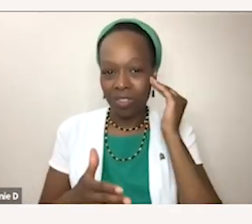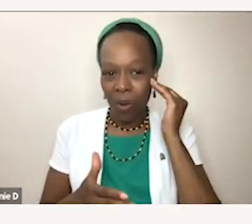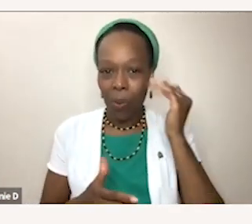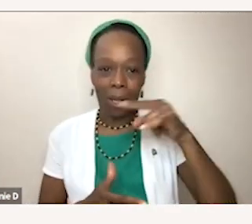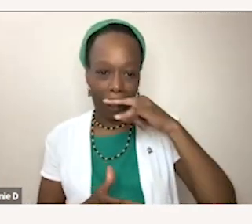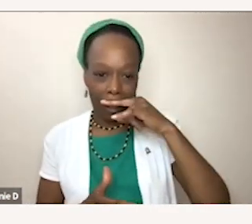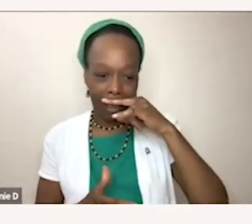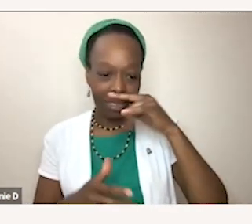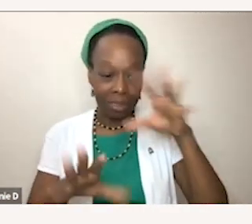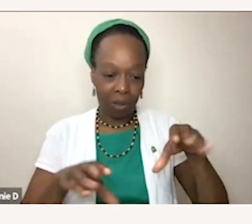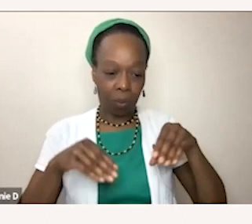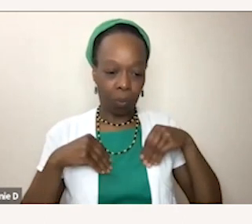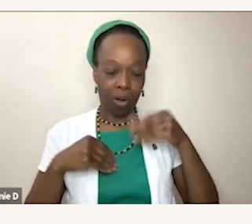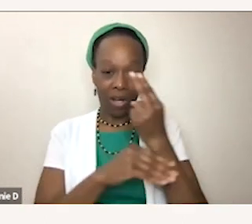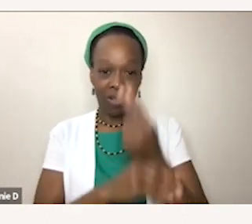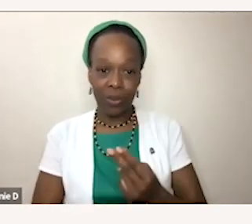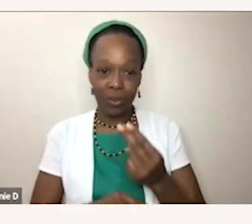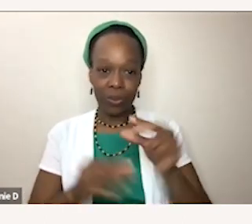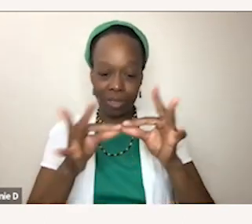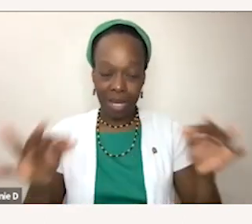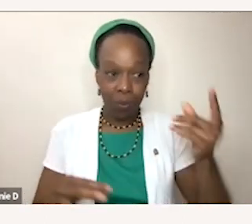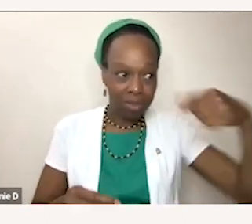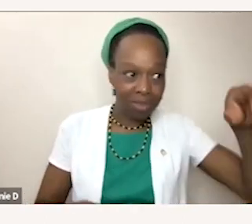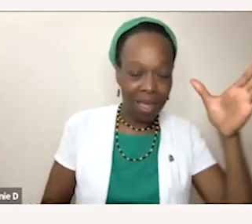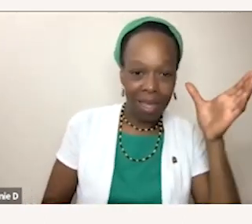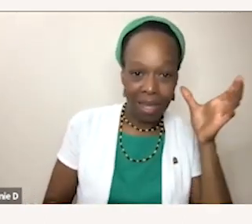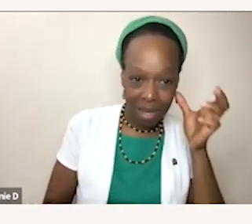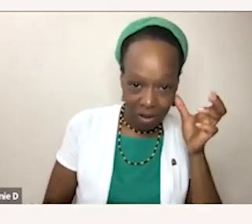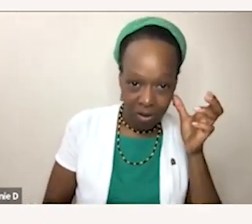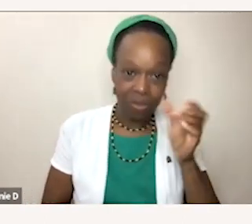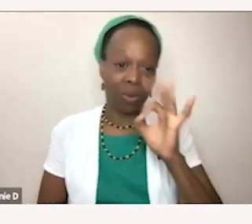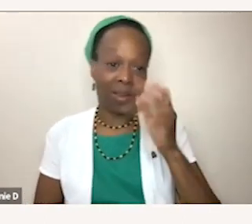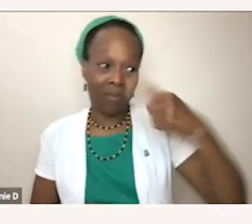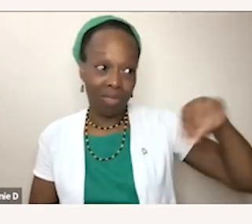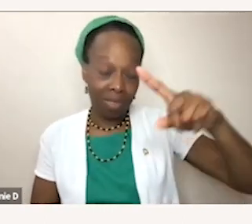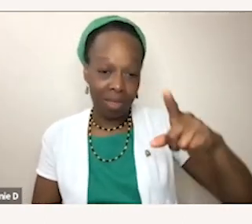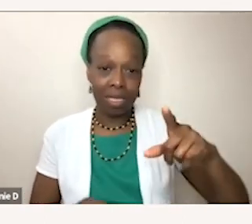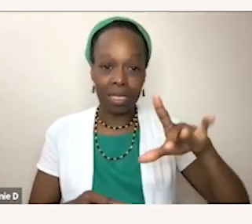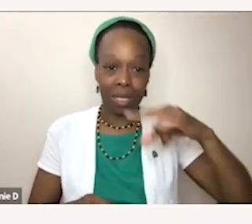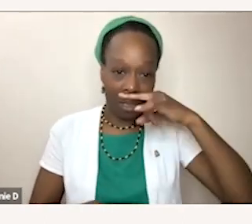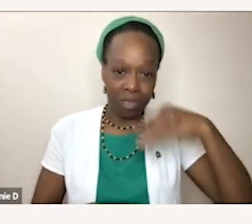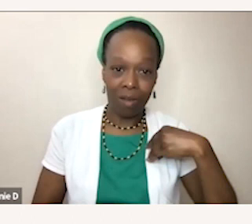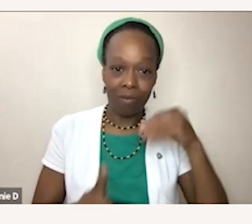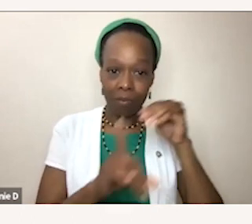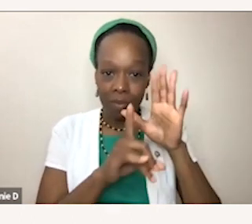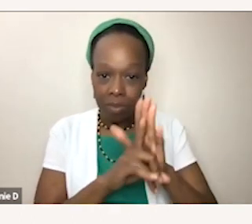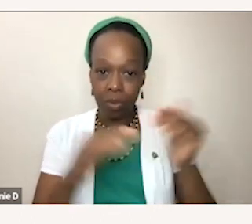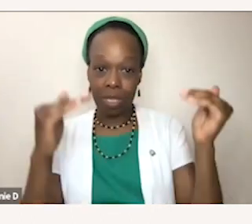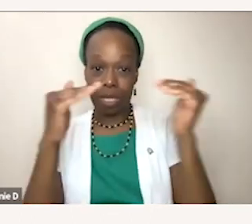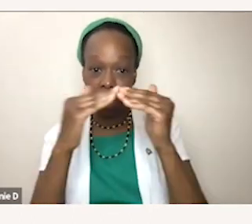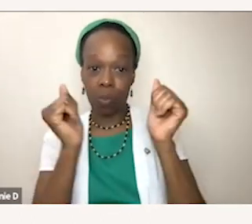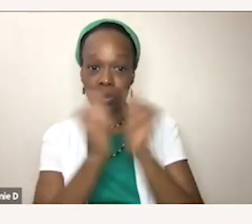hear. So if they're getting exposure equally to person first language and identity